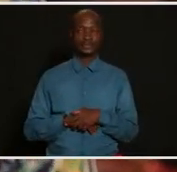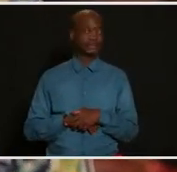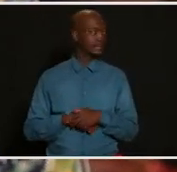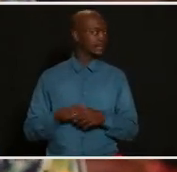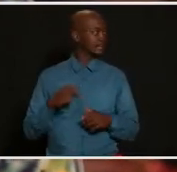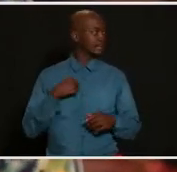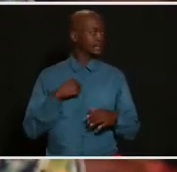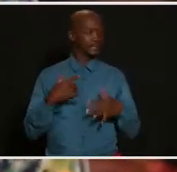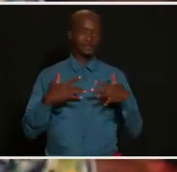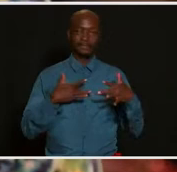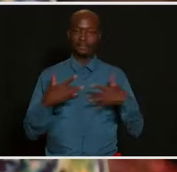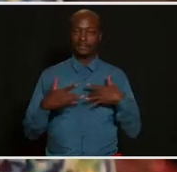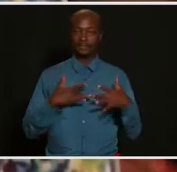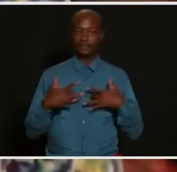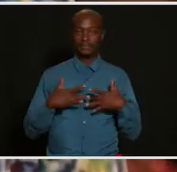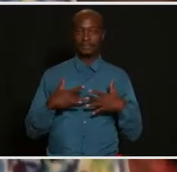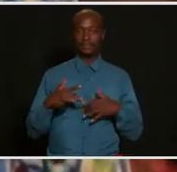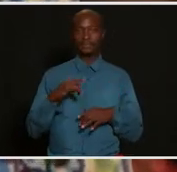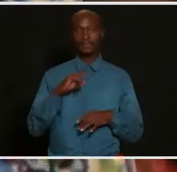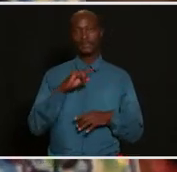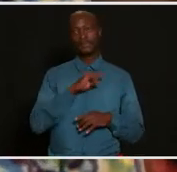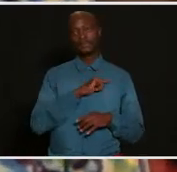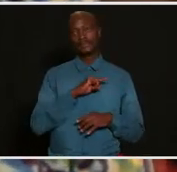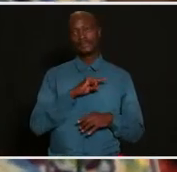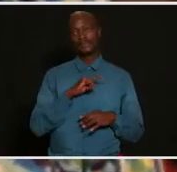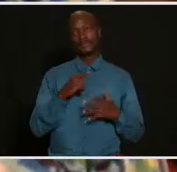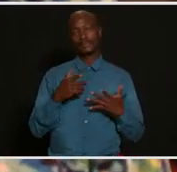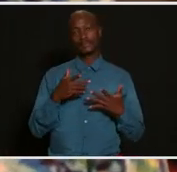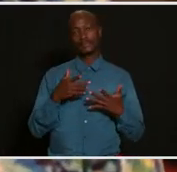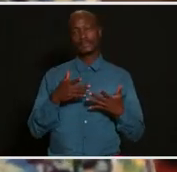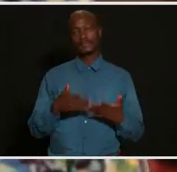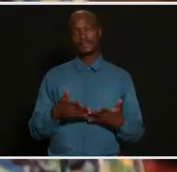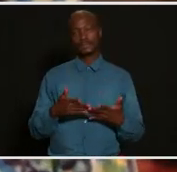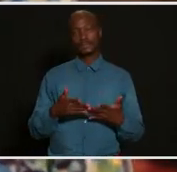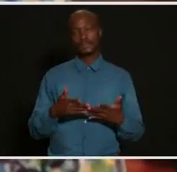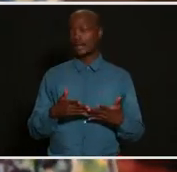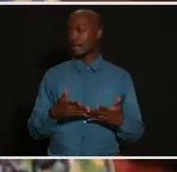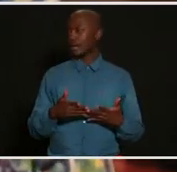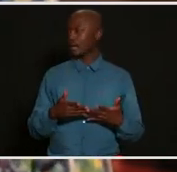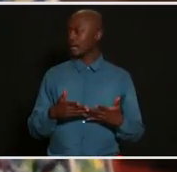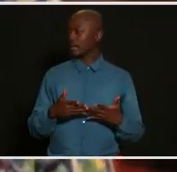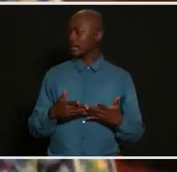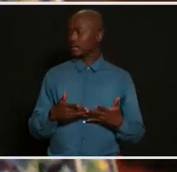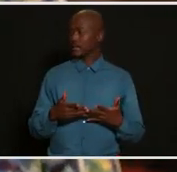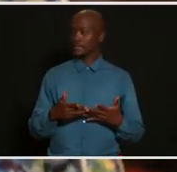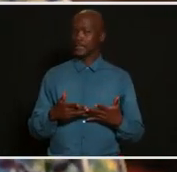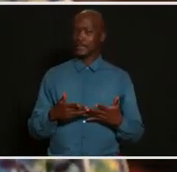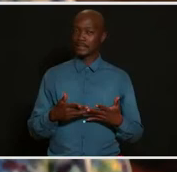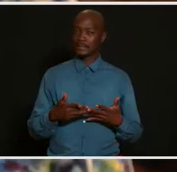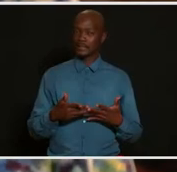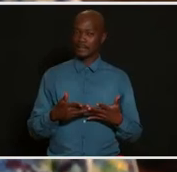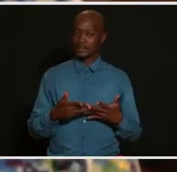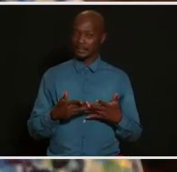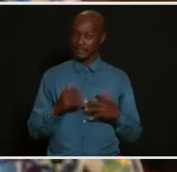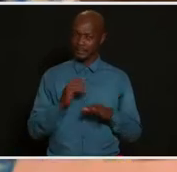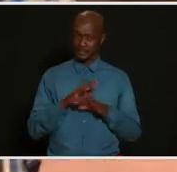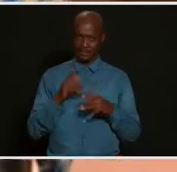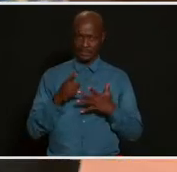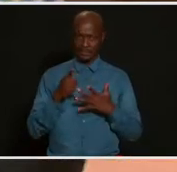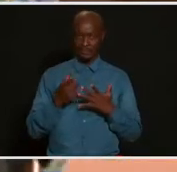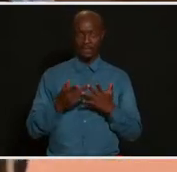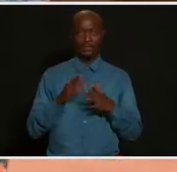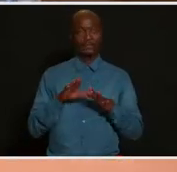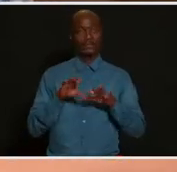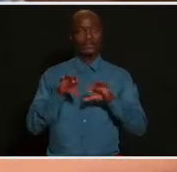my concern is that while bullying and sexual assault and rape are increasingly common